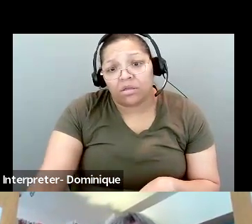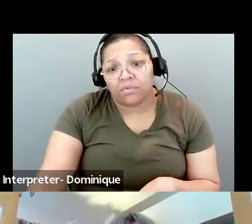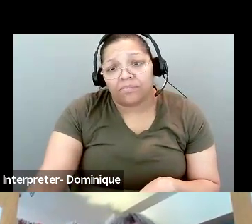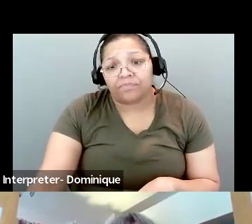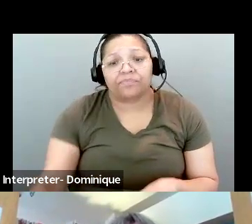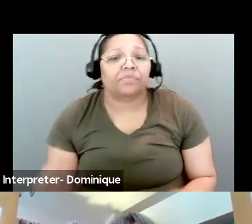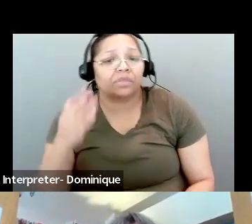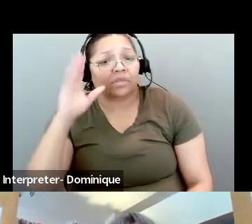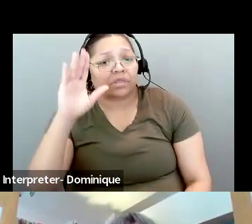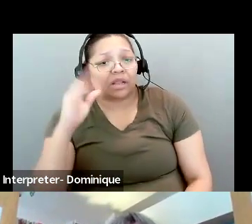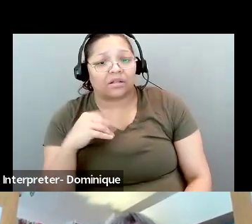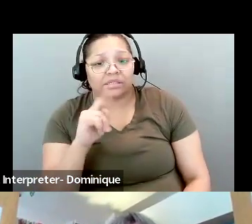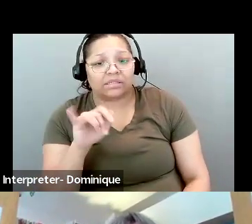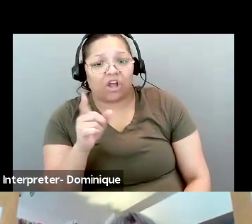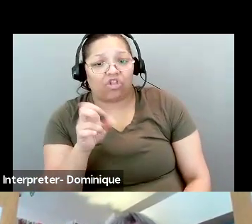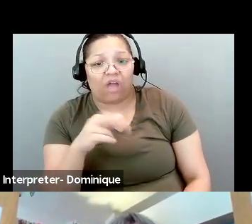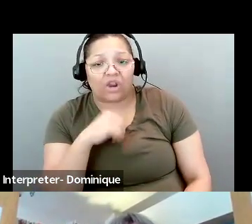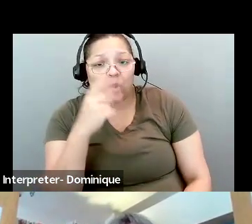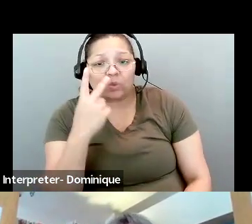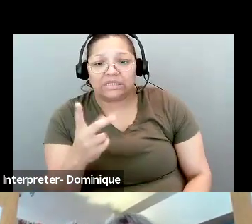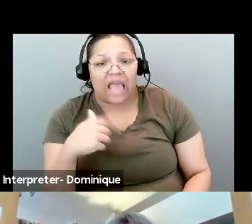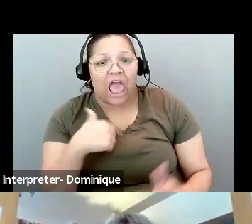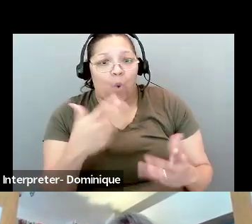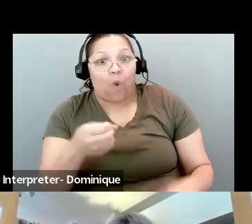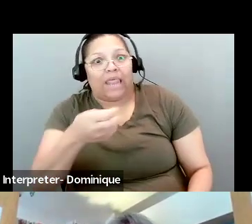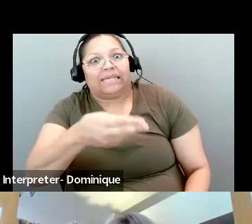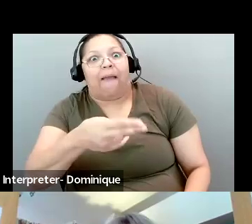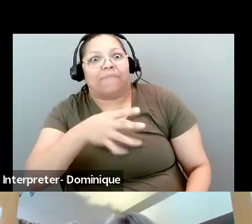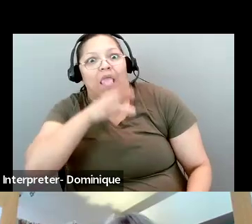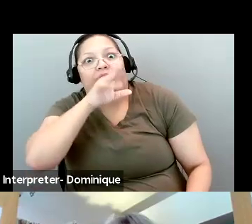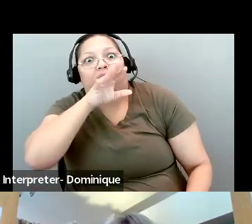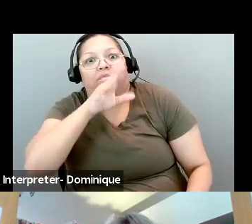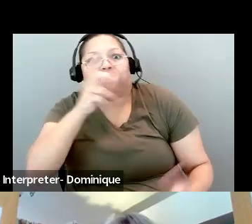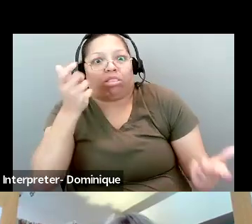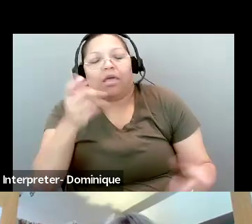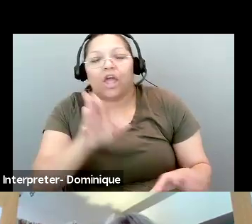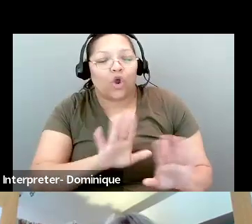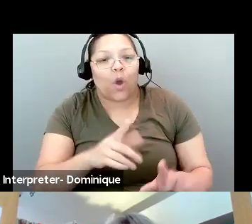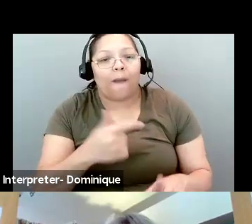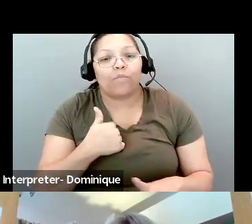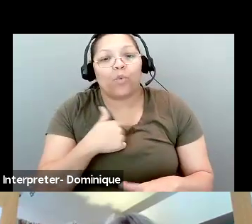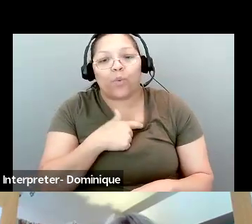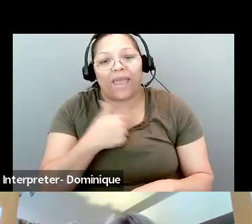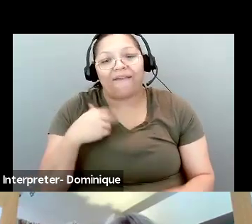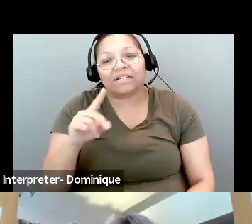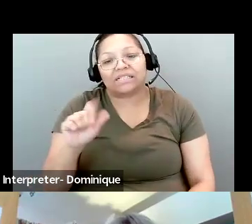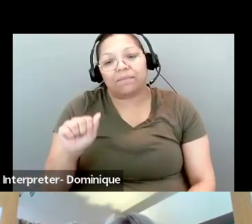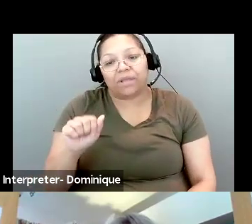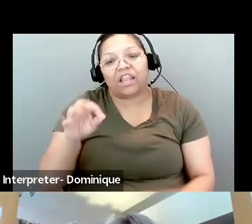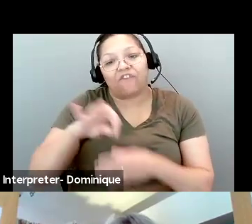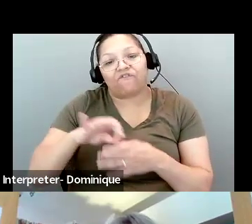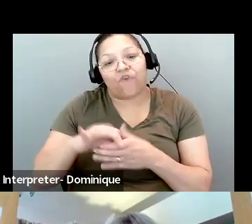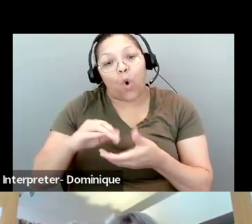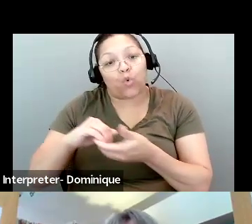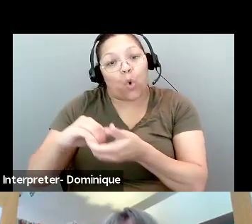This is Tyler. I don't see anyone else jumping up, and I don't want to dominate, but we're actually doing a lot. We have the Disability Vote Coalition that runs in the state. The centers